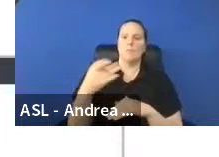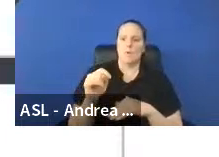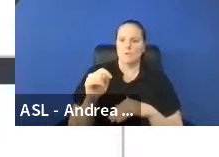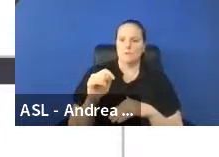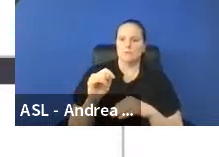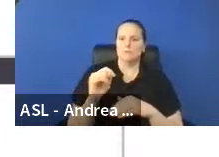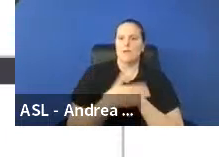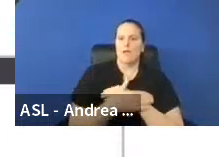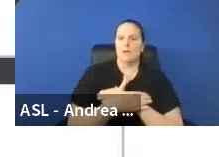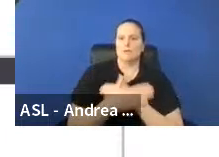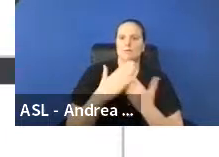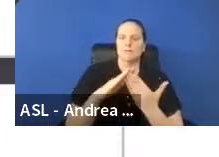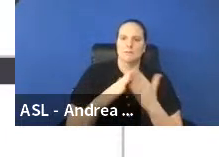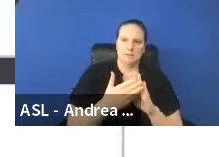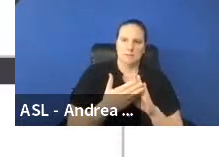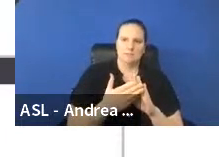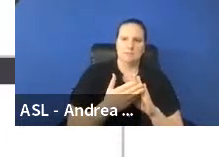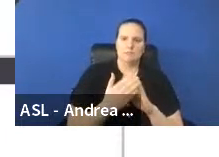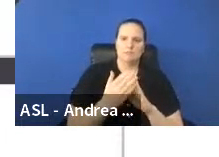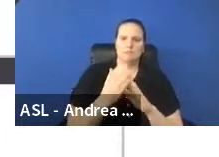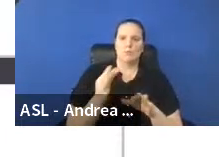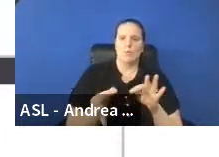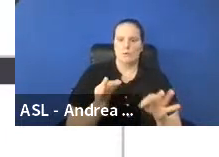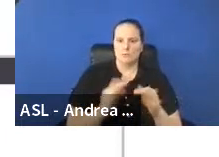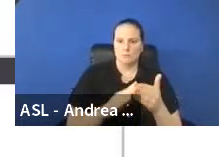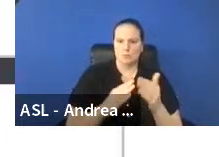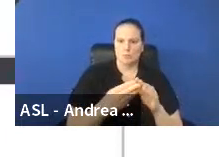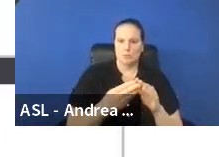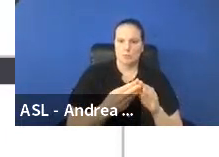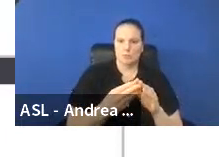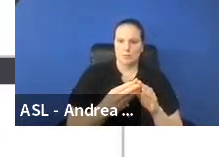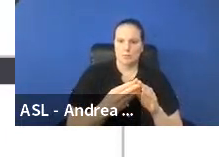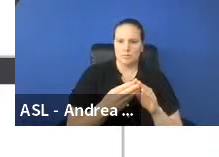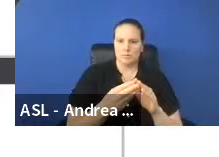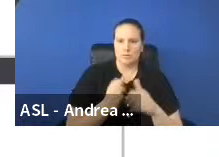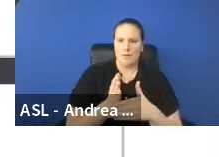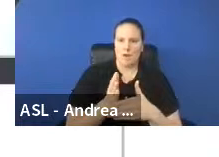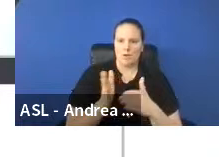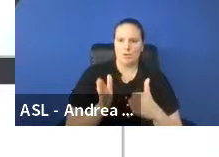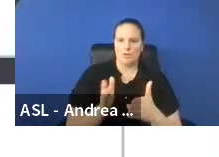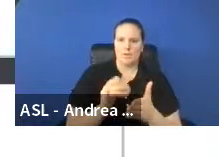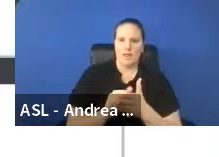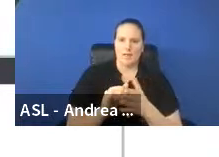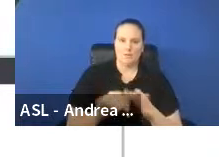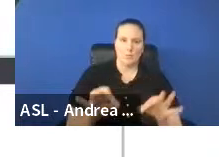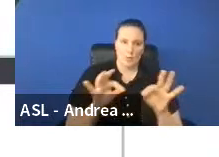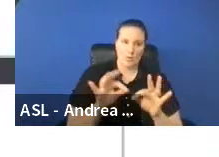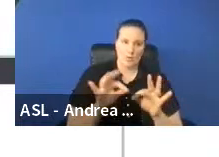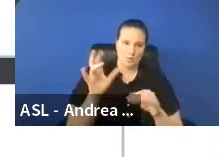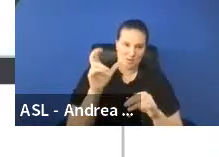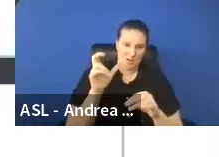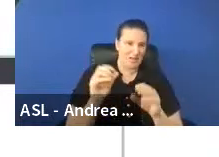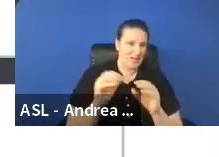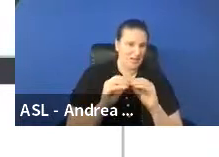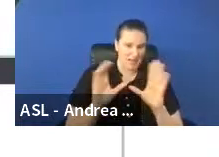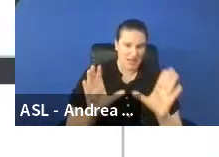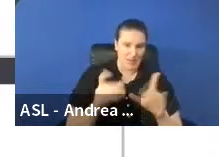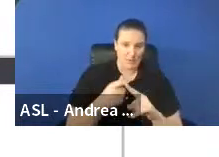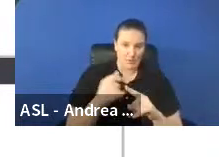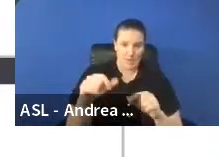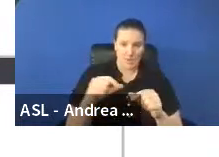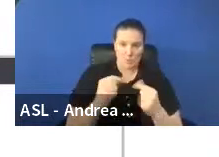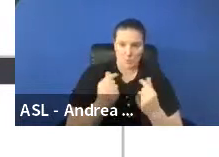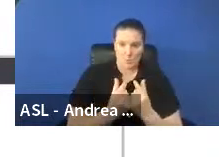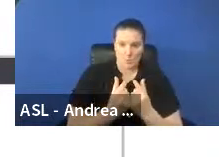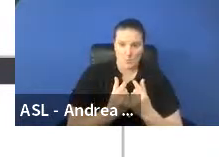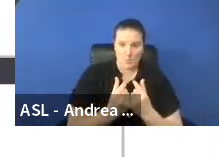et cetera, even our gorge community partners. And I think it's important that we hear a clear readout from those groups. So I'm hoping, and